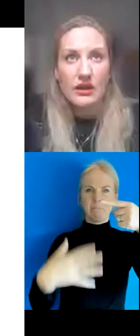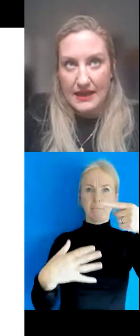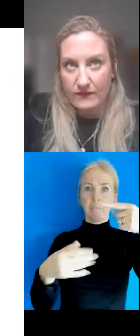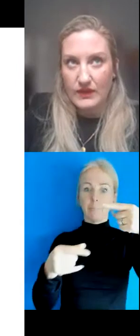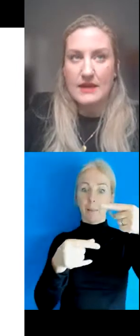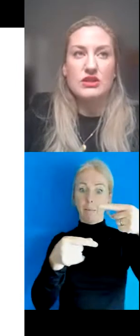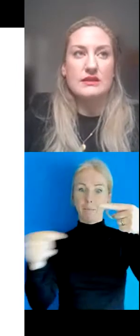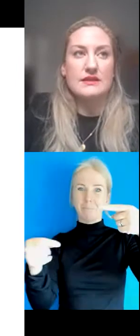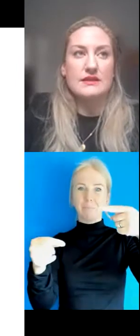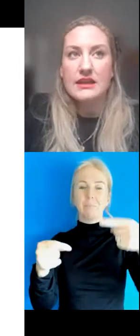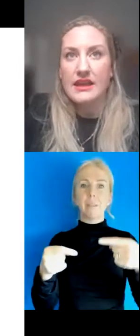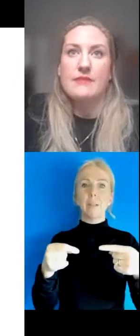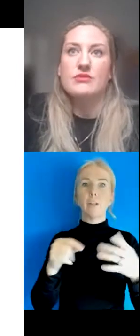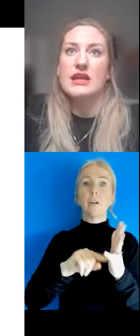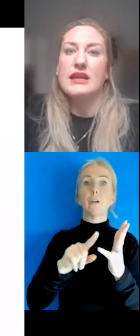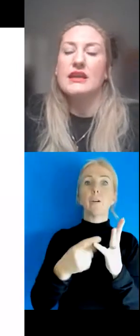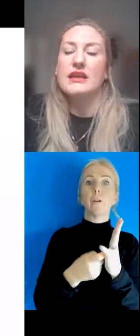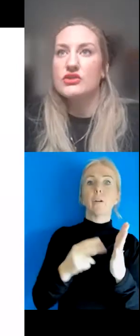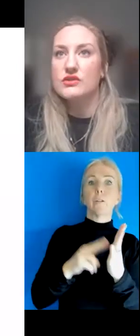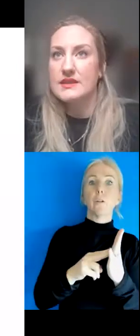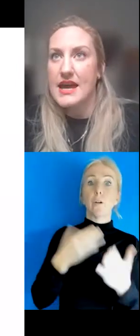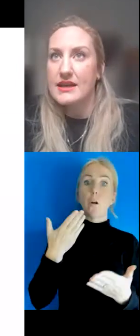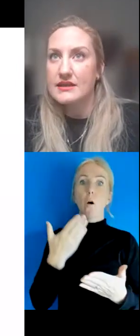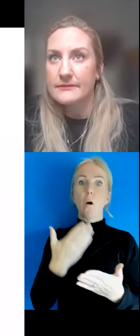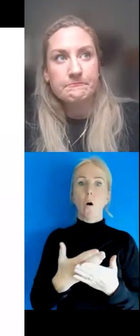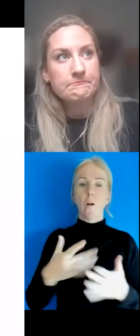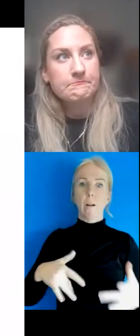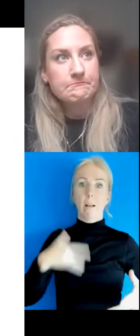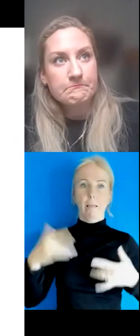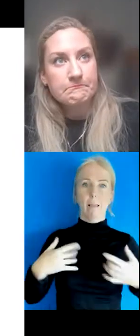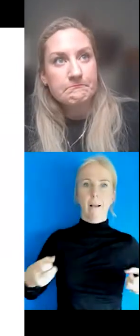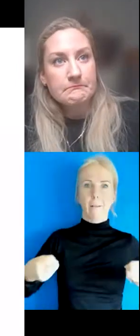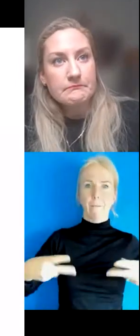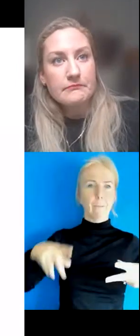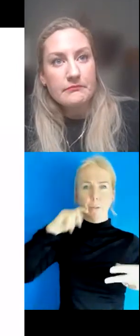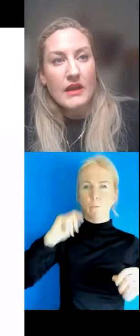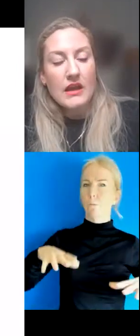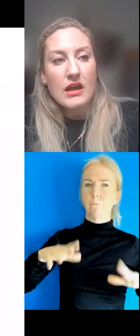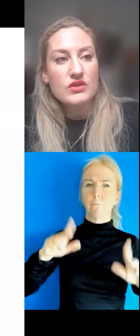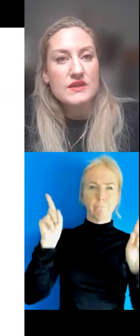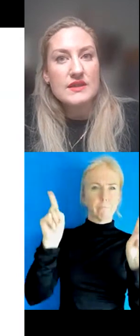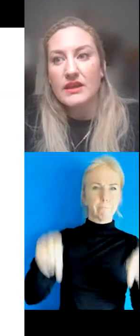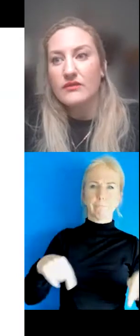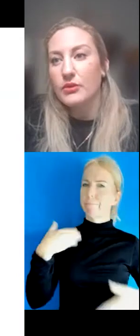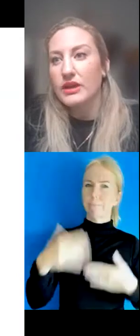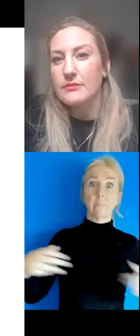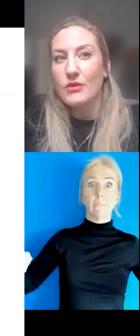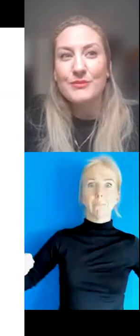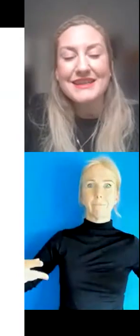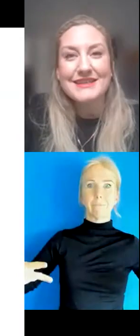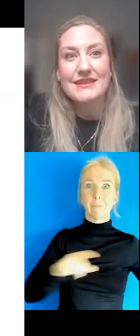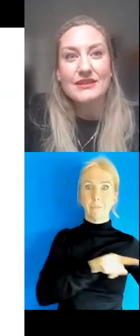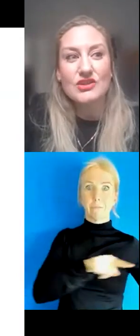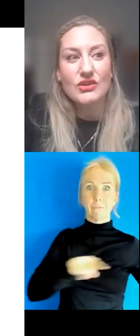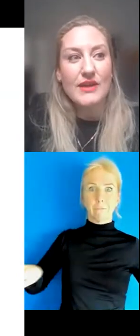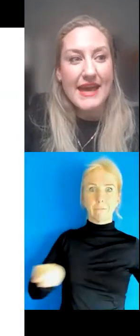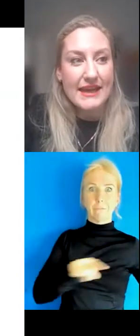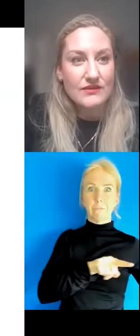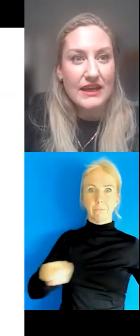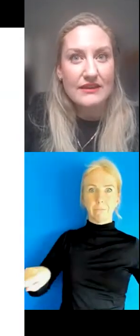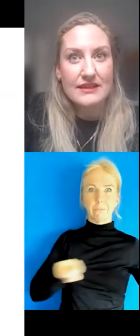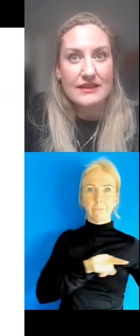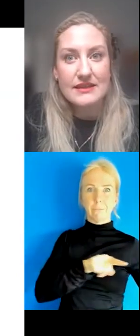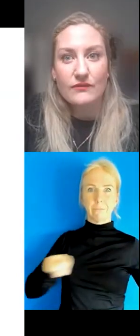Turn on Live Captions, captioning should start. I will just give everybody a moment